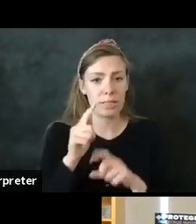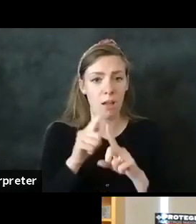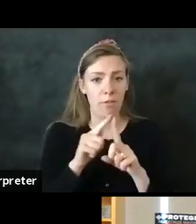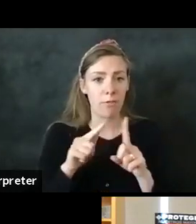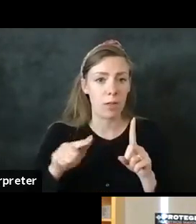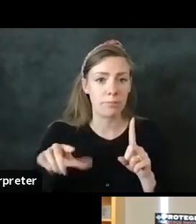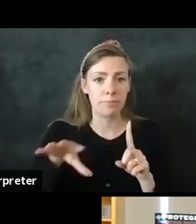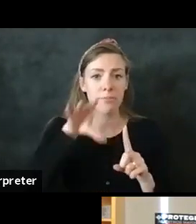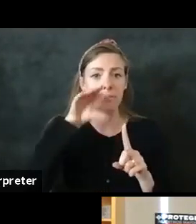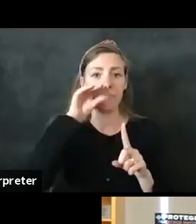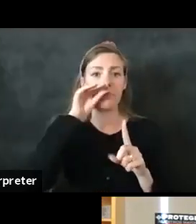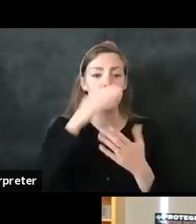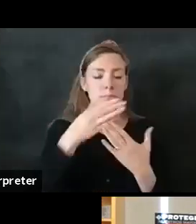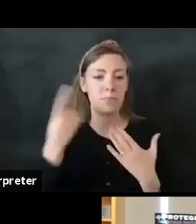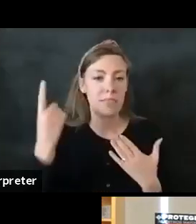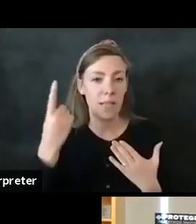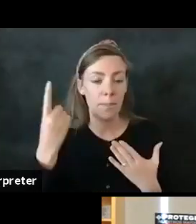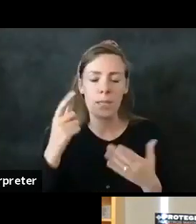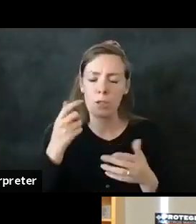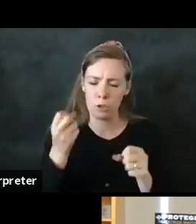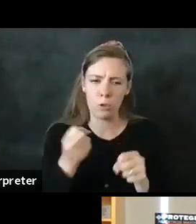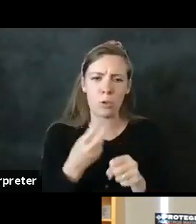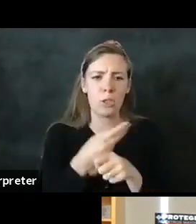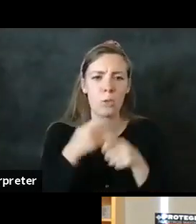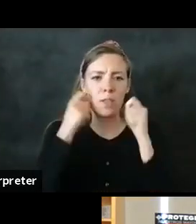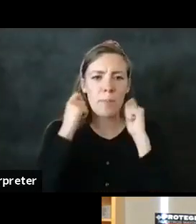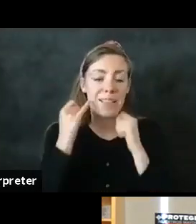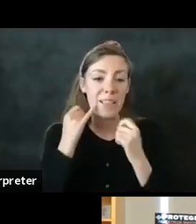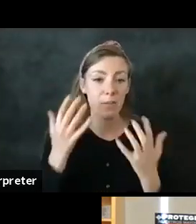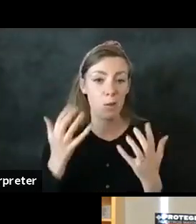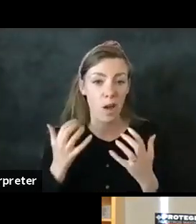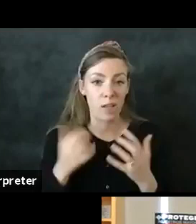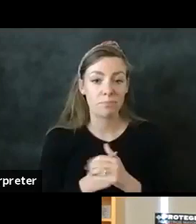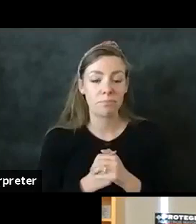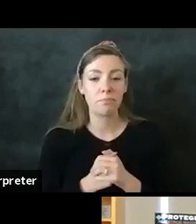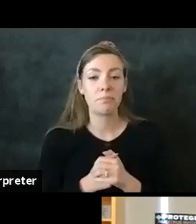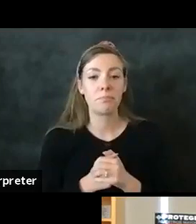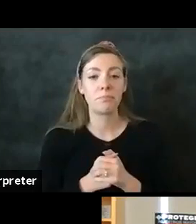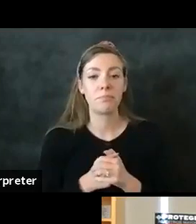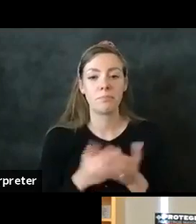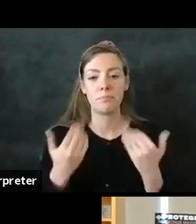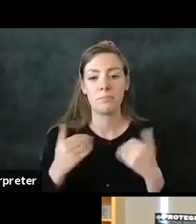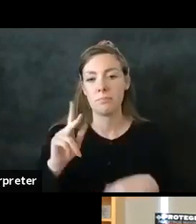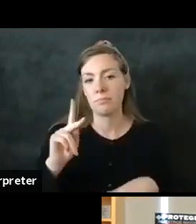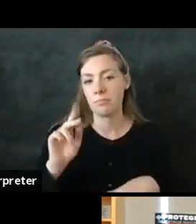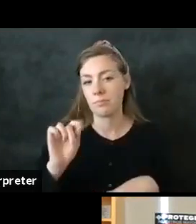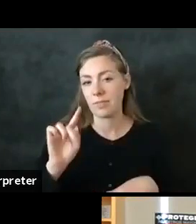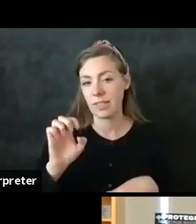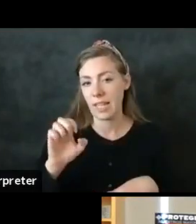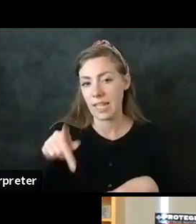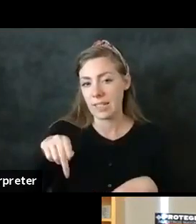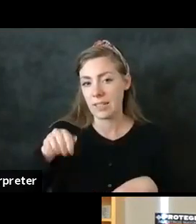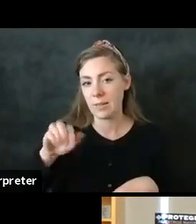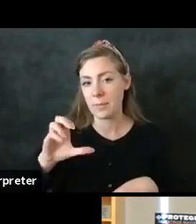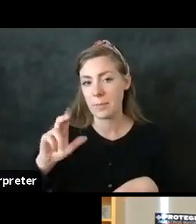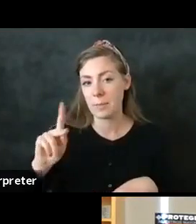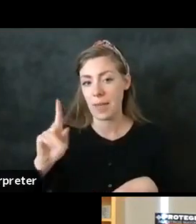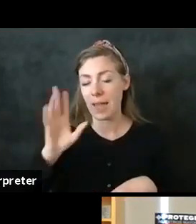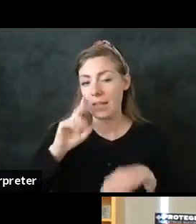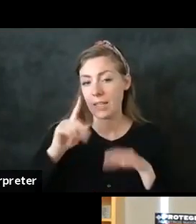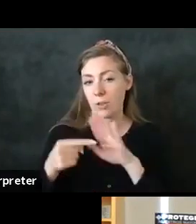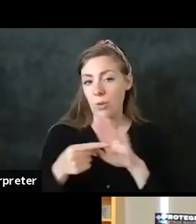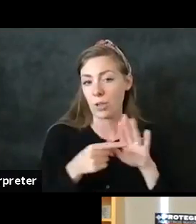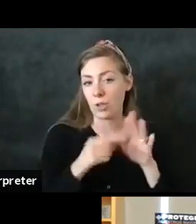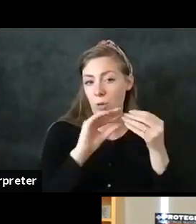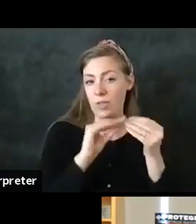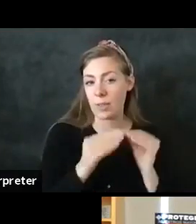airborne transmission. So that is always going to be the option. Okay, now let's bring in Kate Pack, our lead epidemiologist, who can present some data on